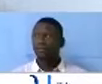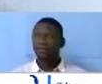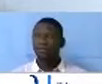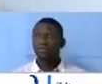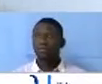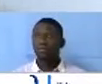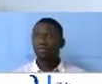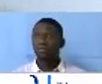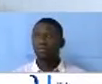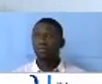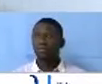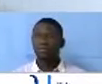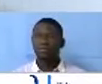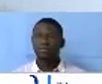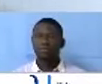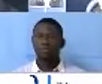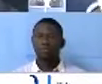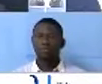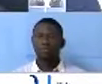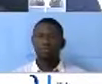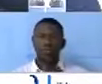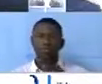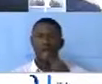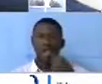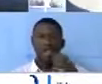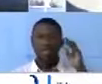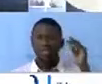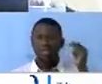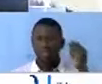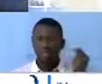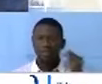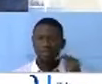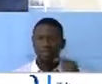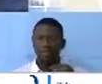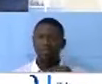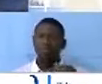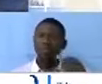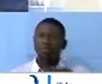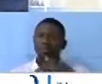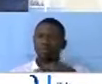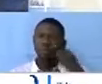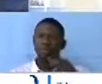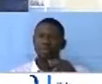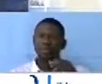Exactly. Do you regret having been part of that panel?